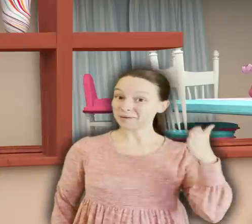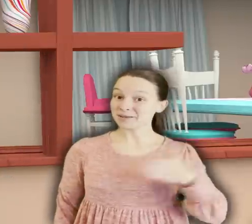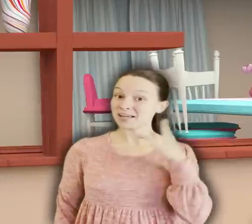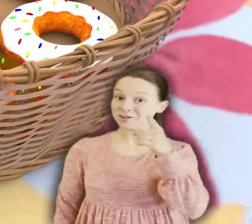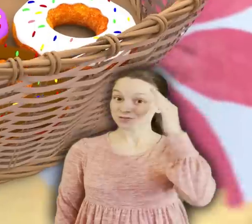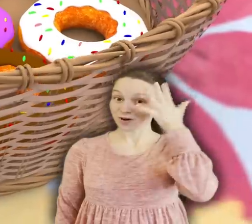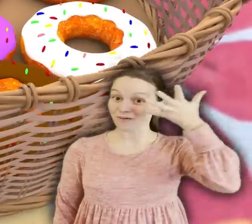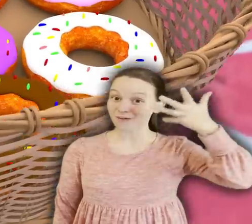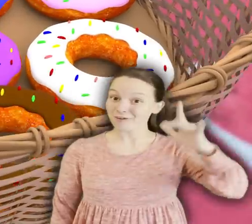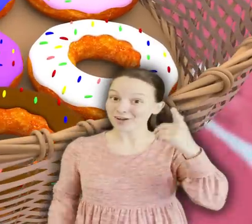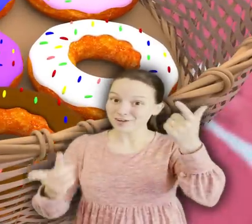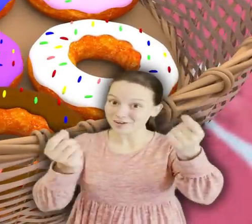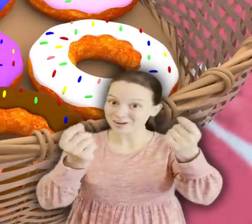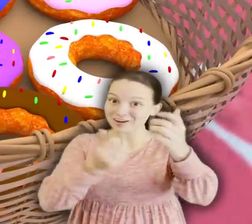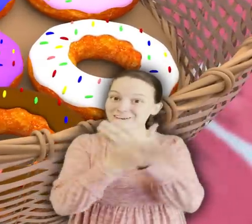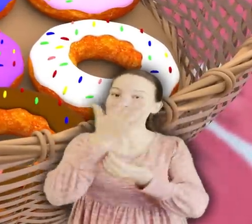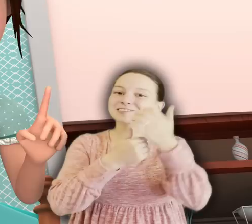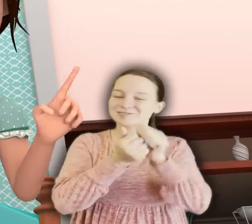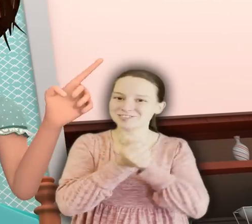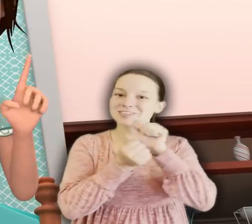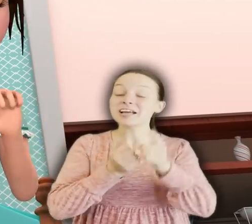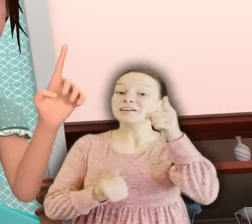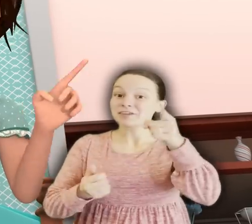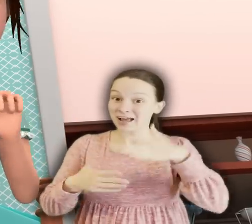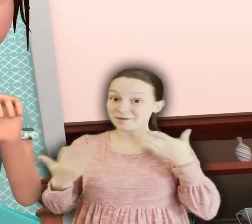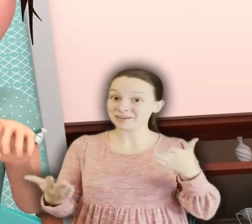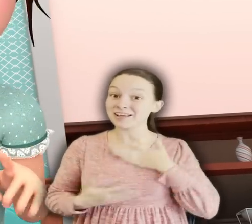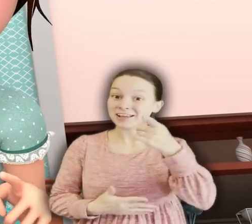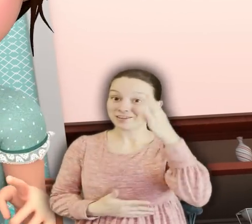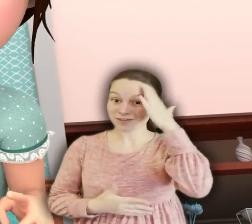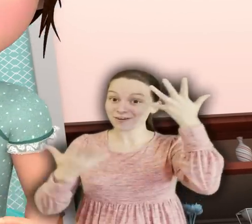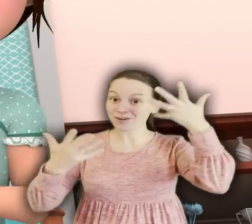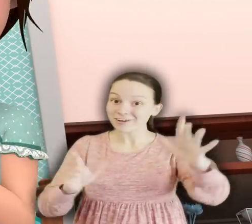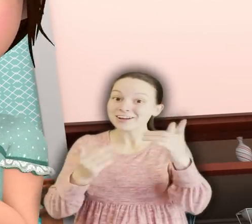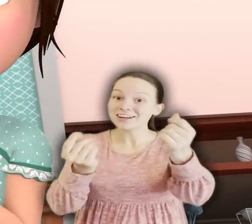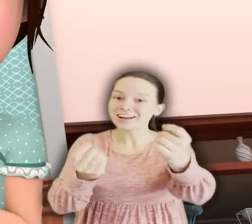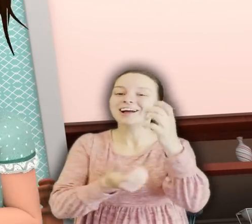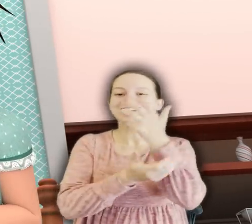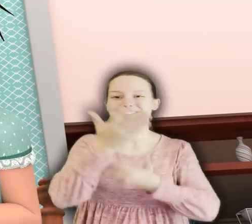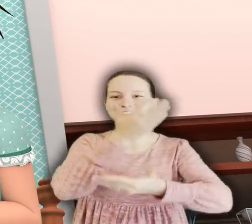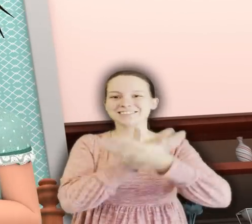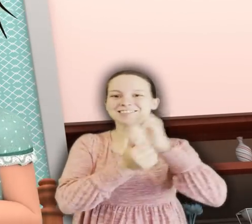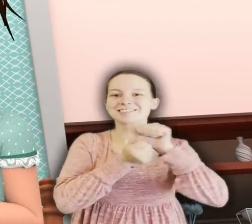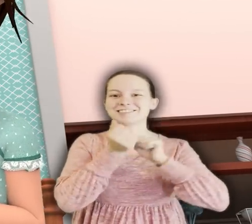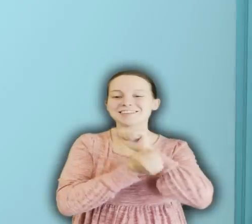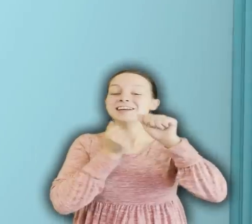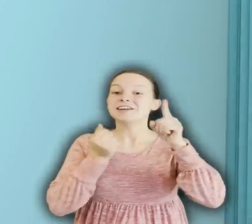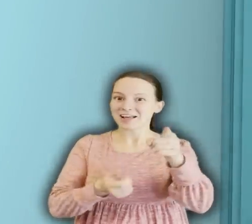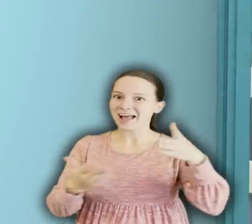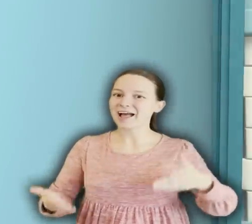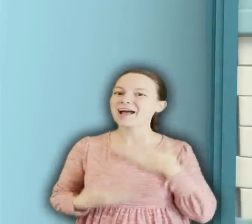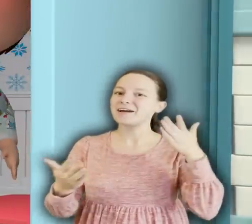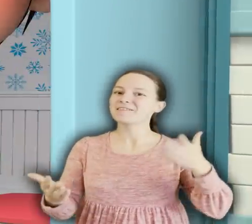if you're happy and you know it wash your hands if you're happy and you know it wash your hands